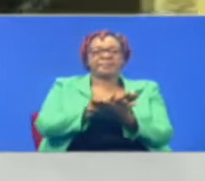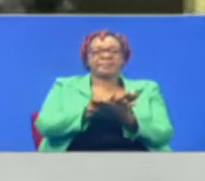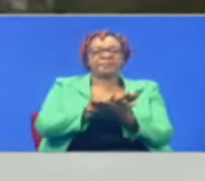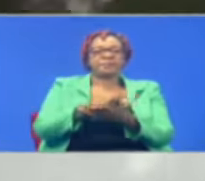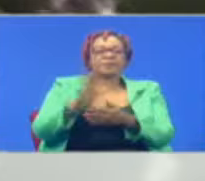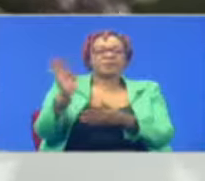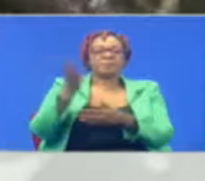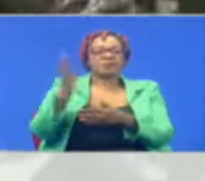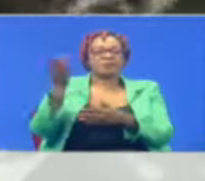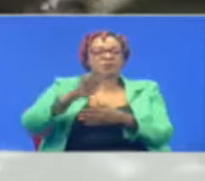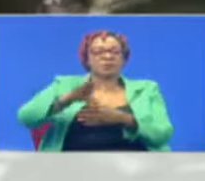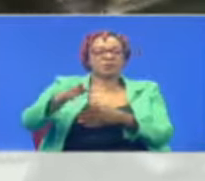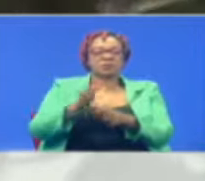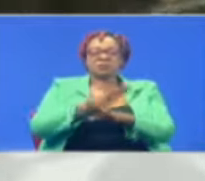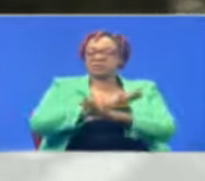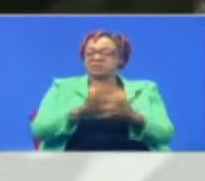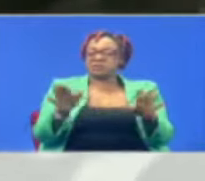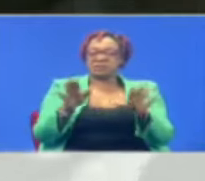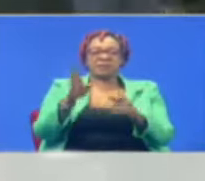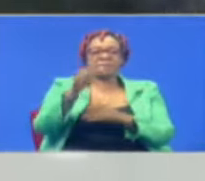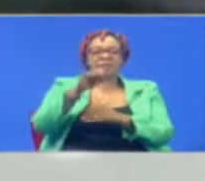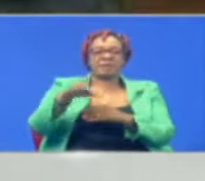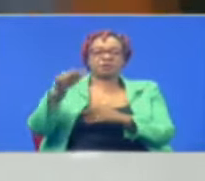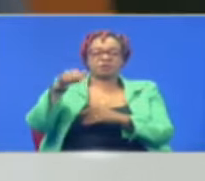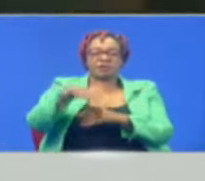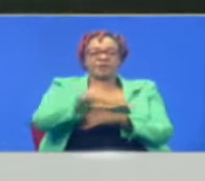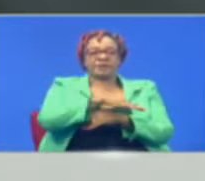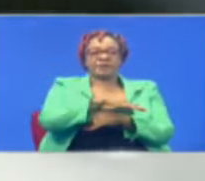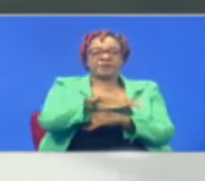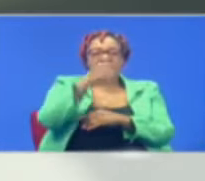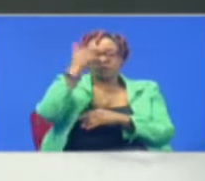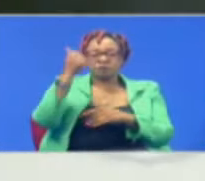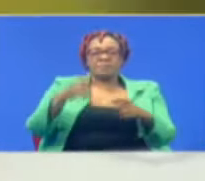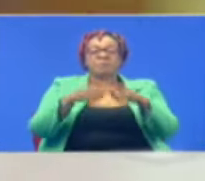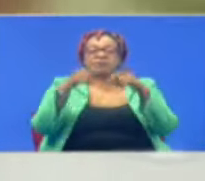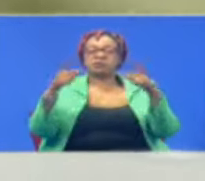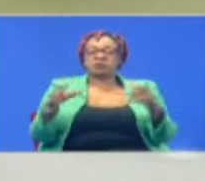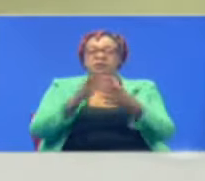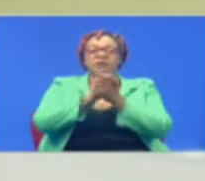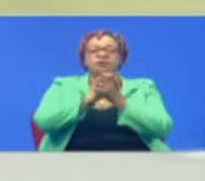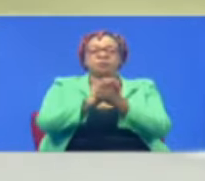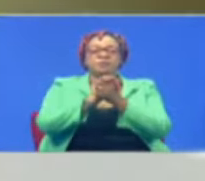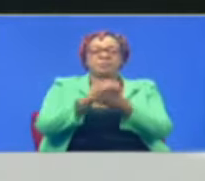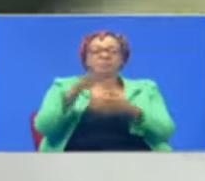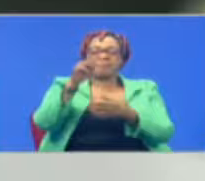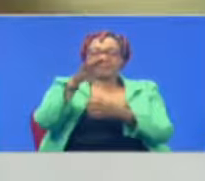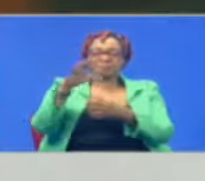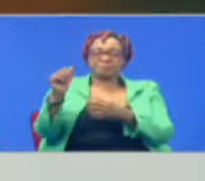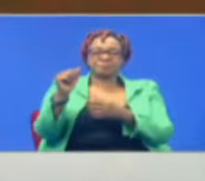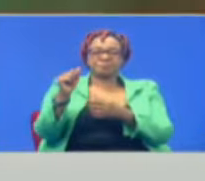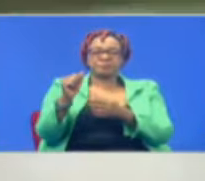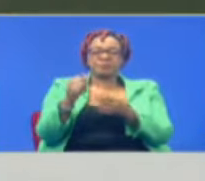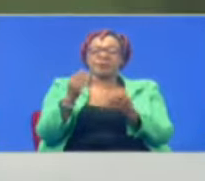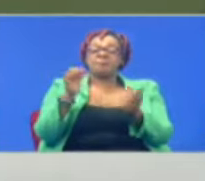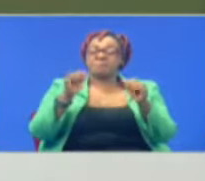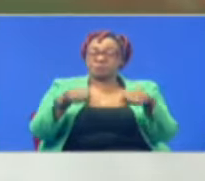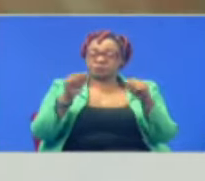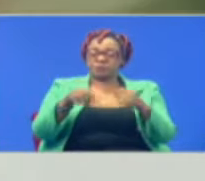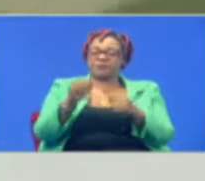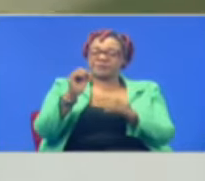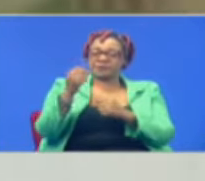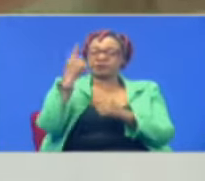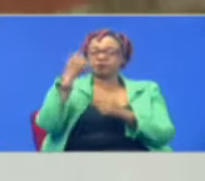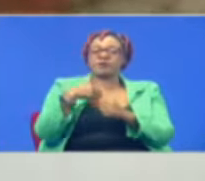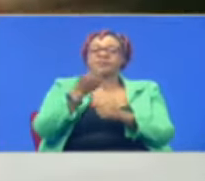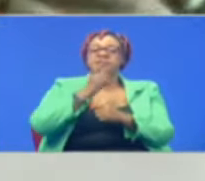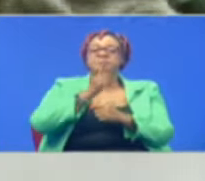Baringo County has rejected the bill this evening. And since a majority are Jubilee MCAs, they just might be the first to face the